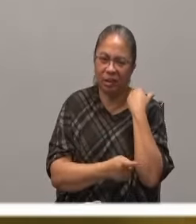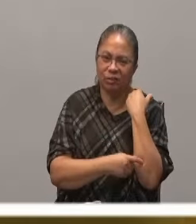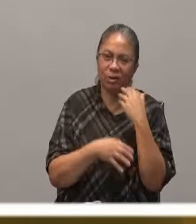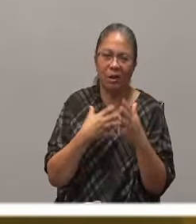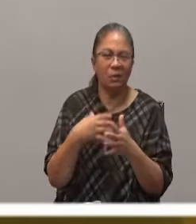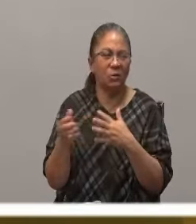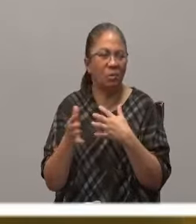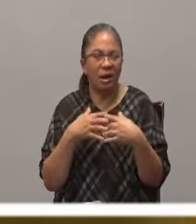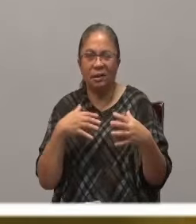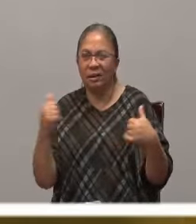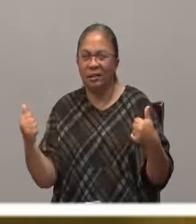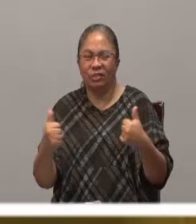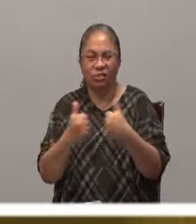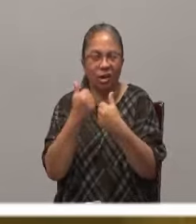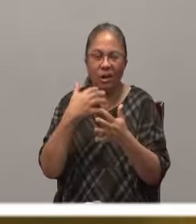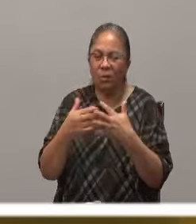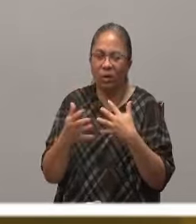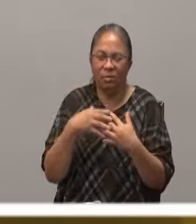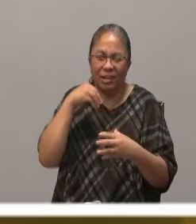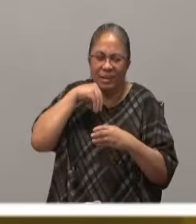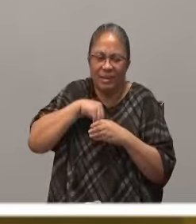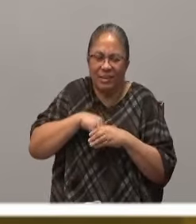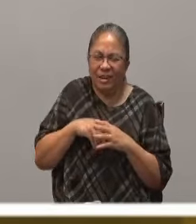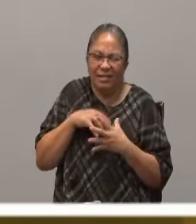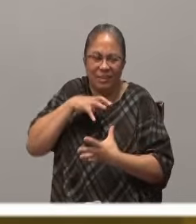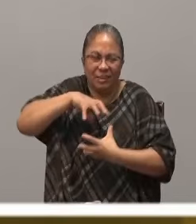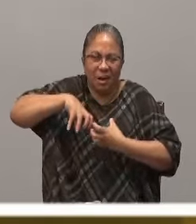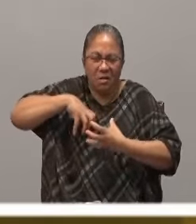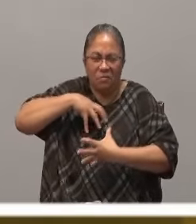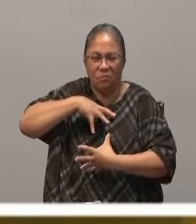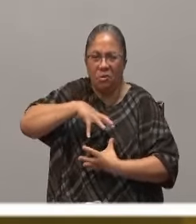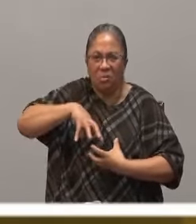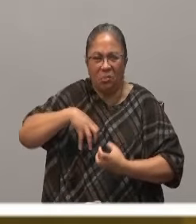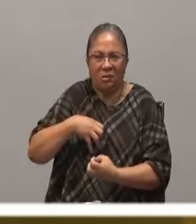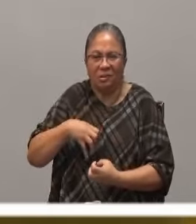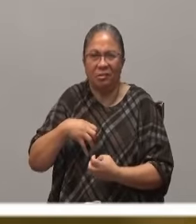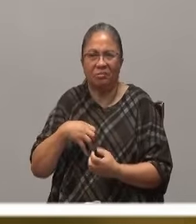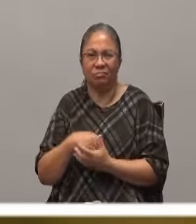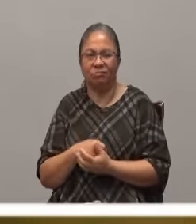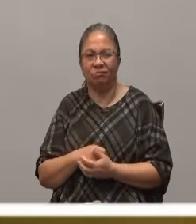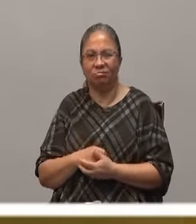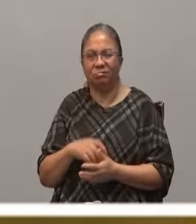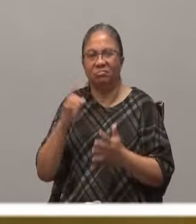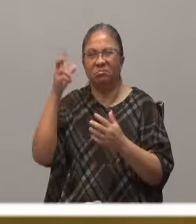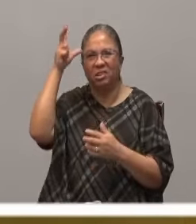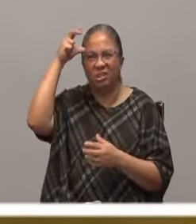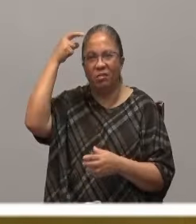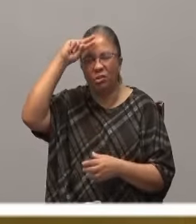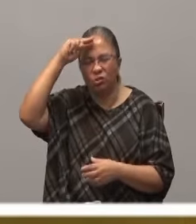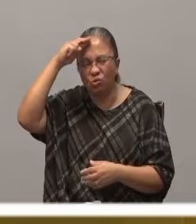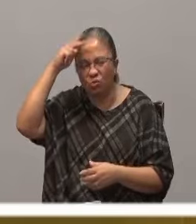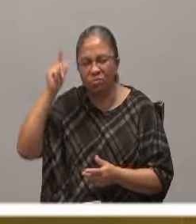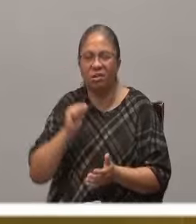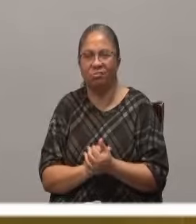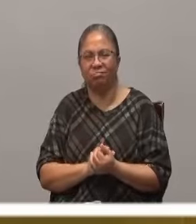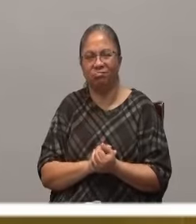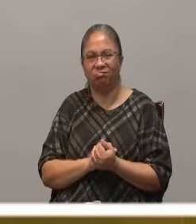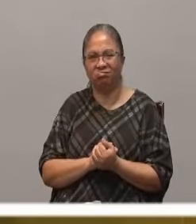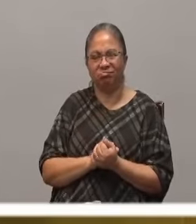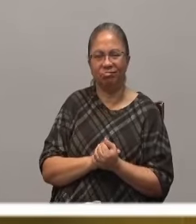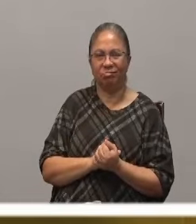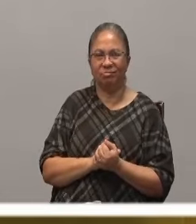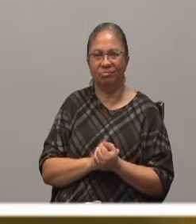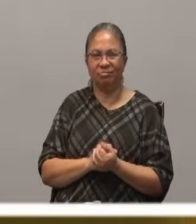that ravages us inside. Because that guy is just an idiot with a lot of smoke and